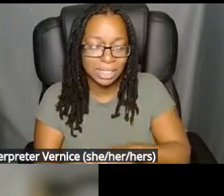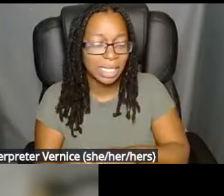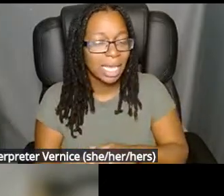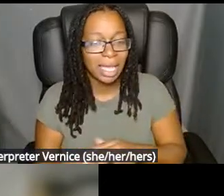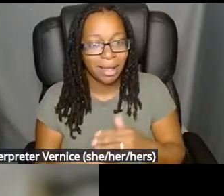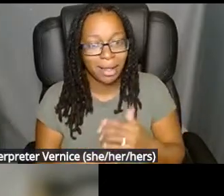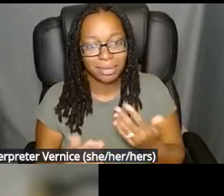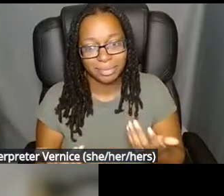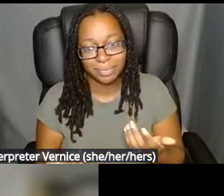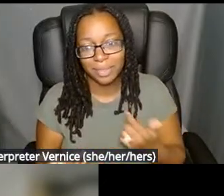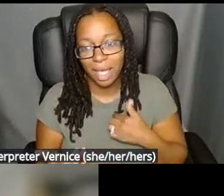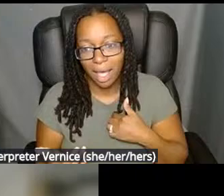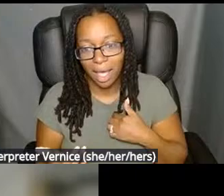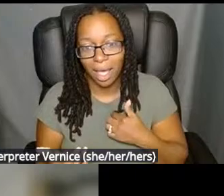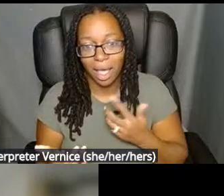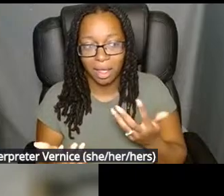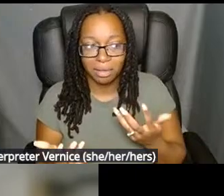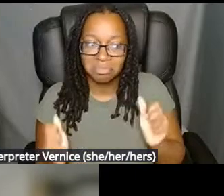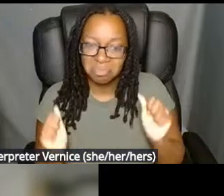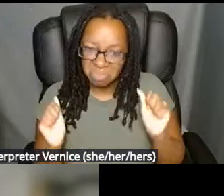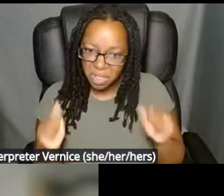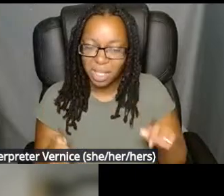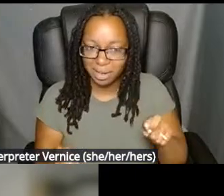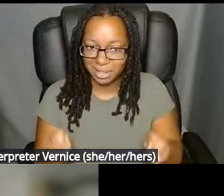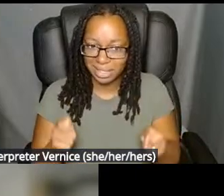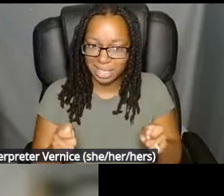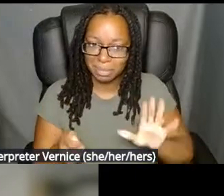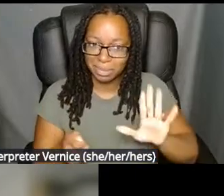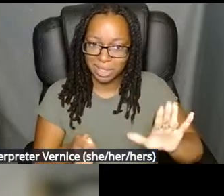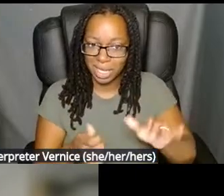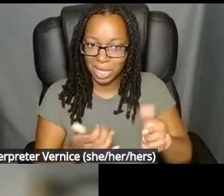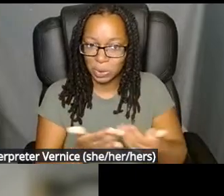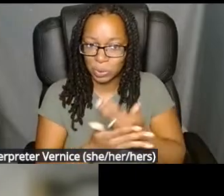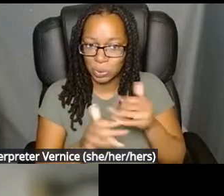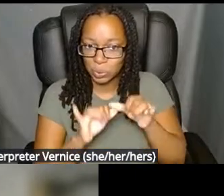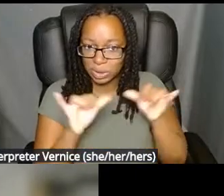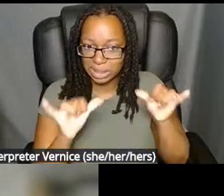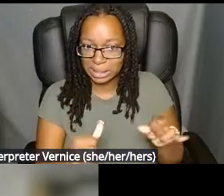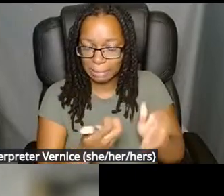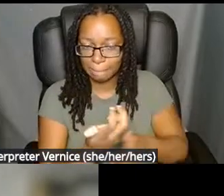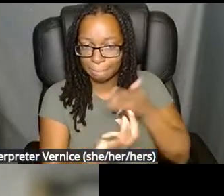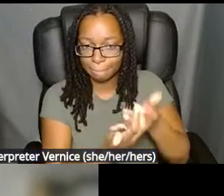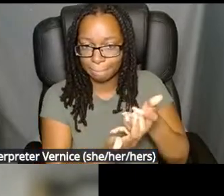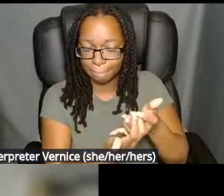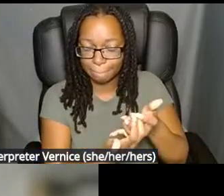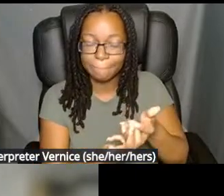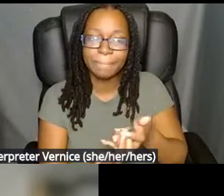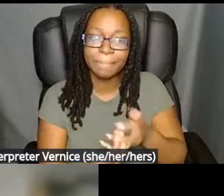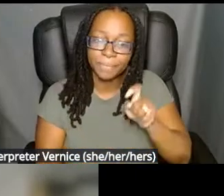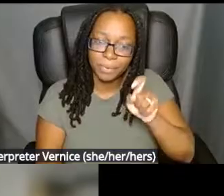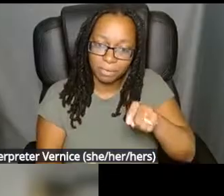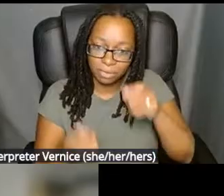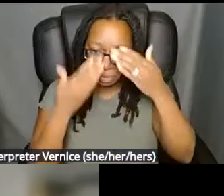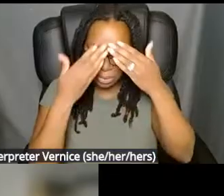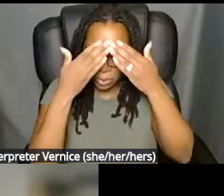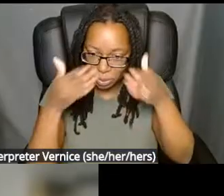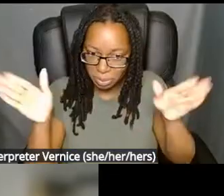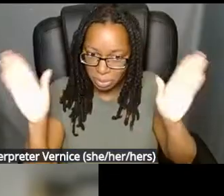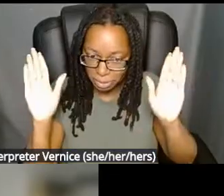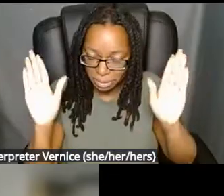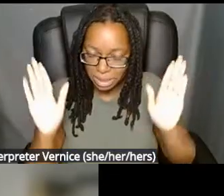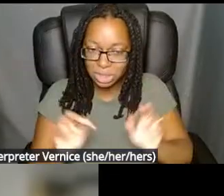I was able to adapt to the new system. So being open-minded and being ready to adapt to